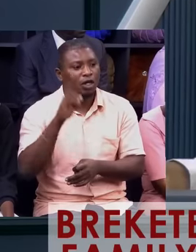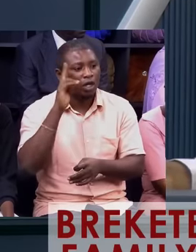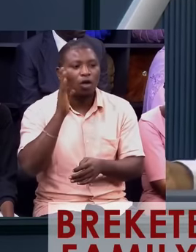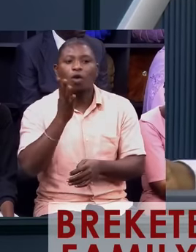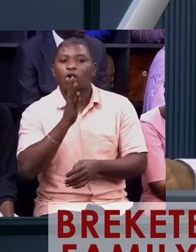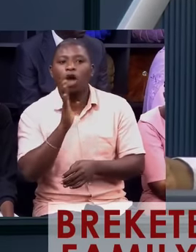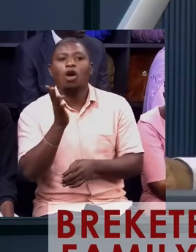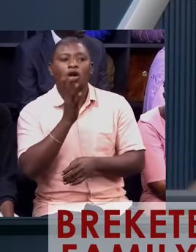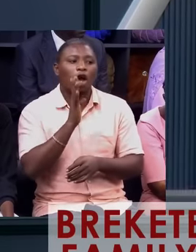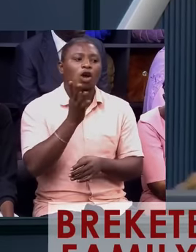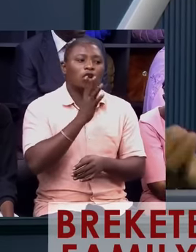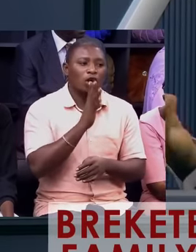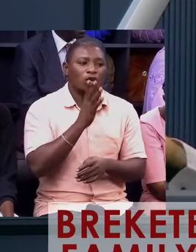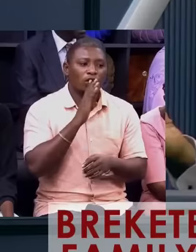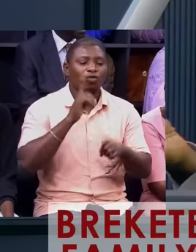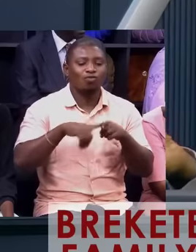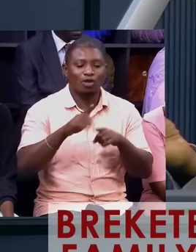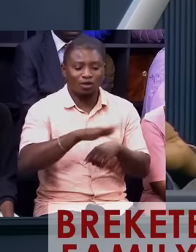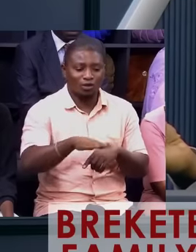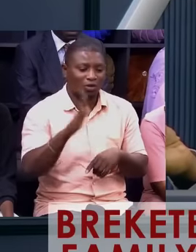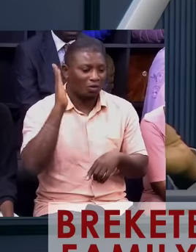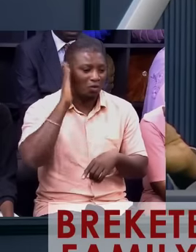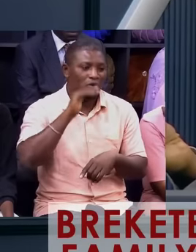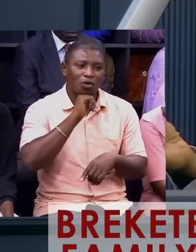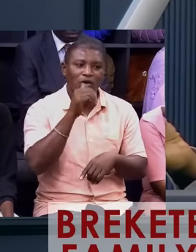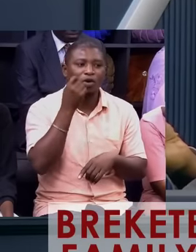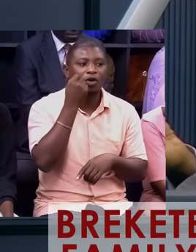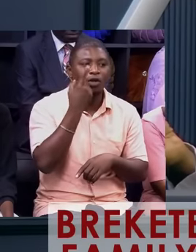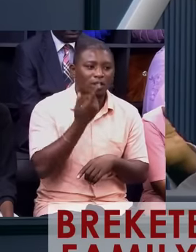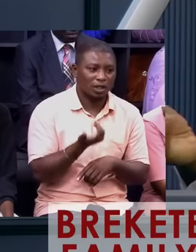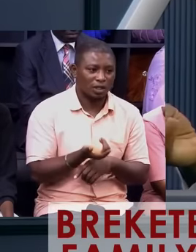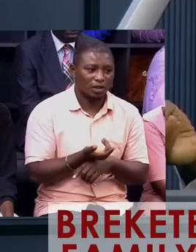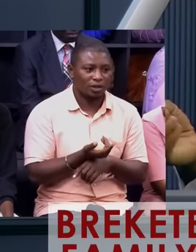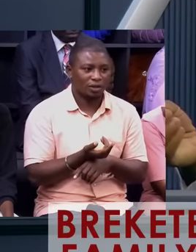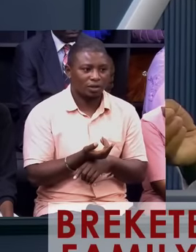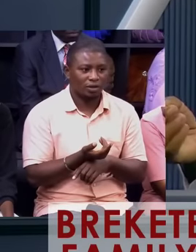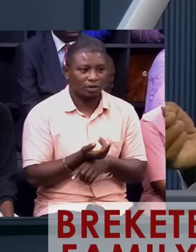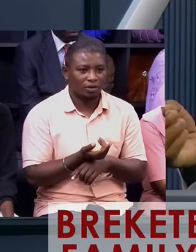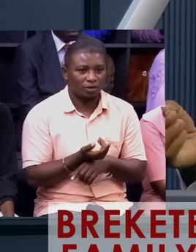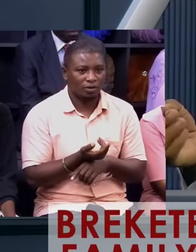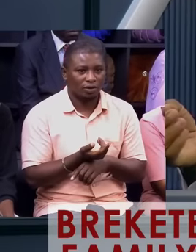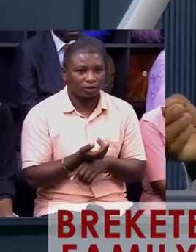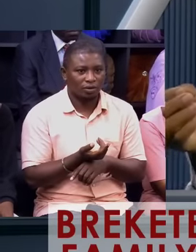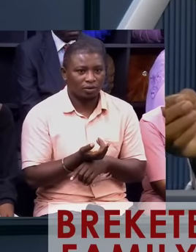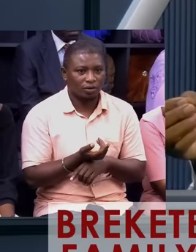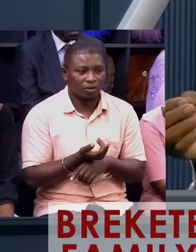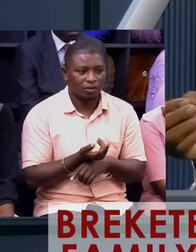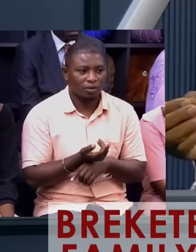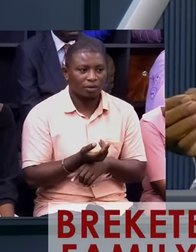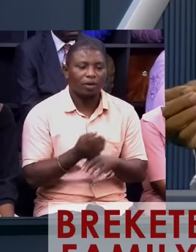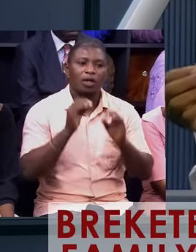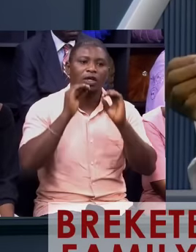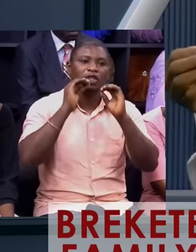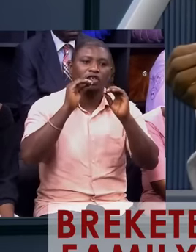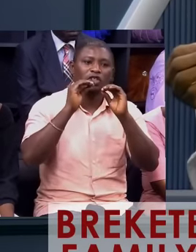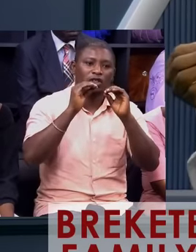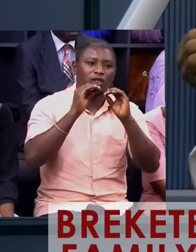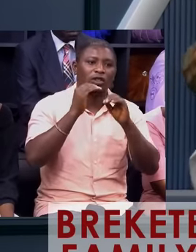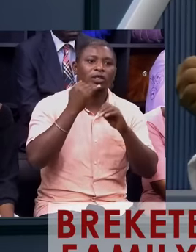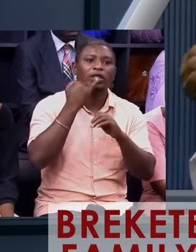they talk but they not go understand I don't know whether you understand teaching